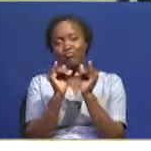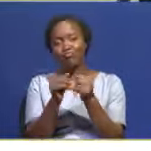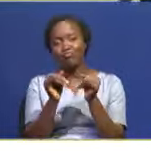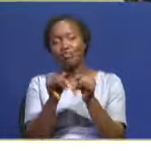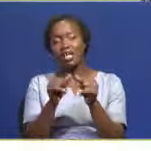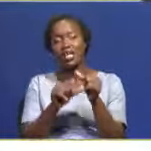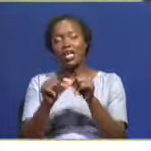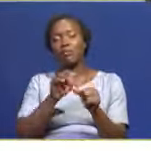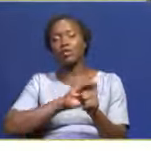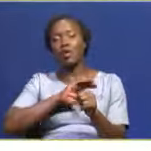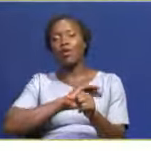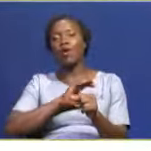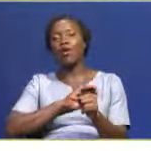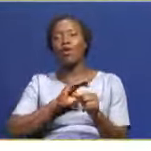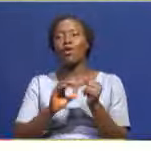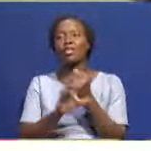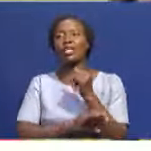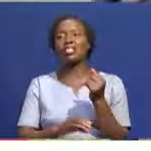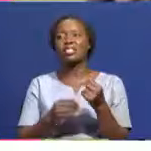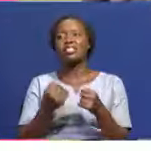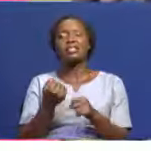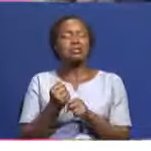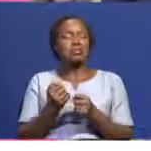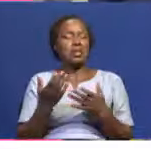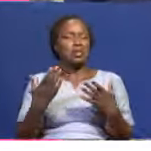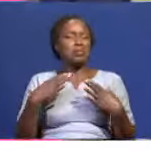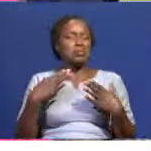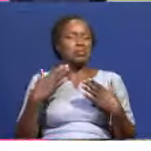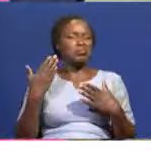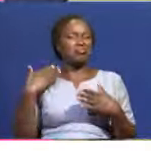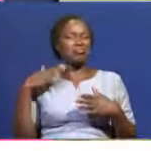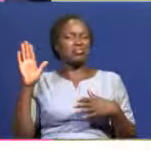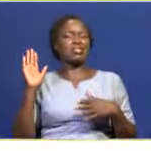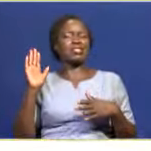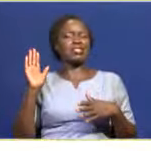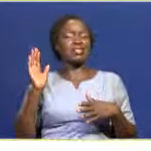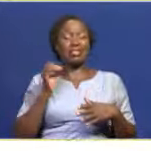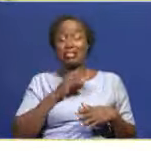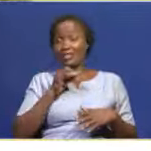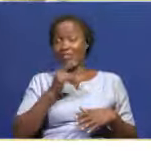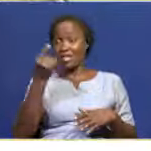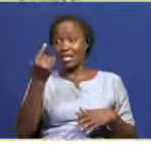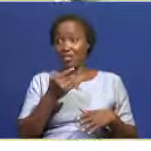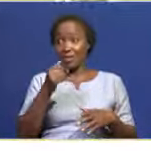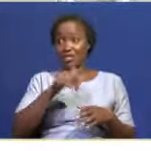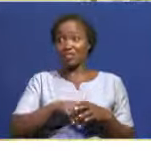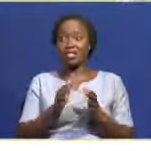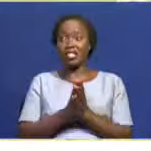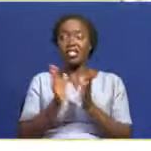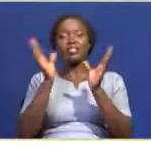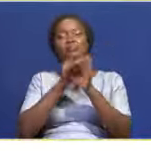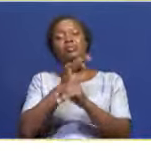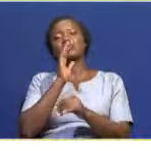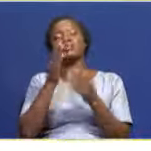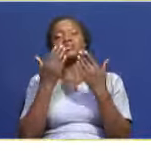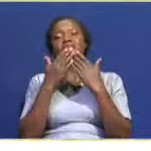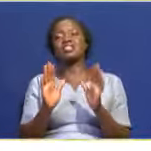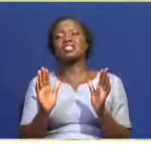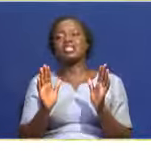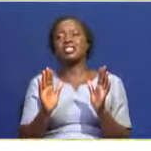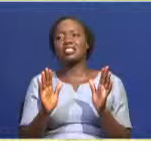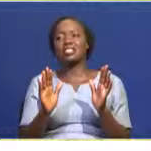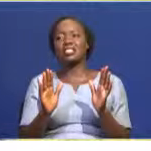own country even make people not want to come and invest in Kenya. The president has given his say, he's tech and in